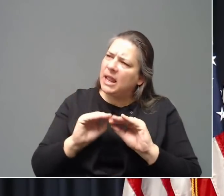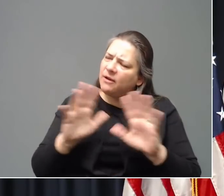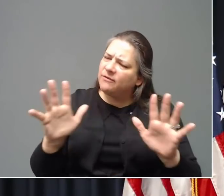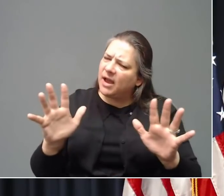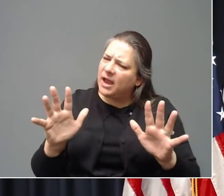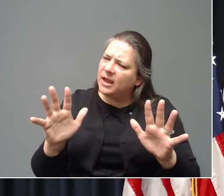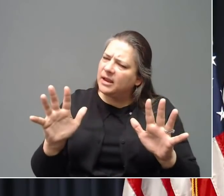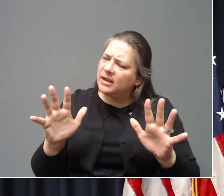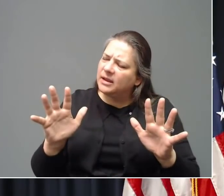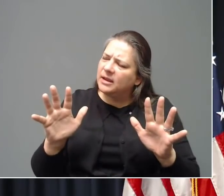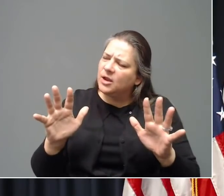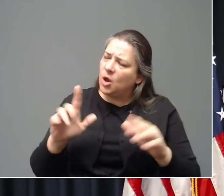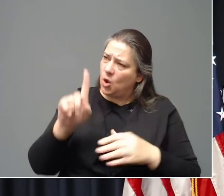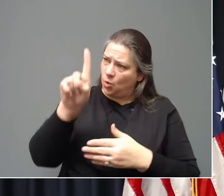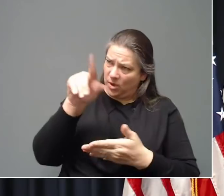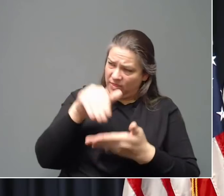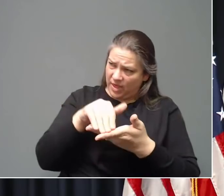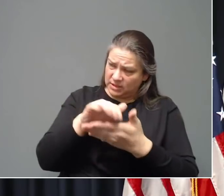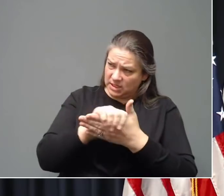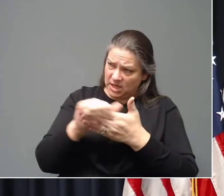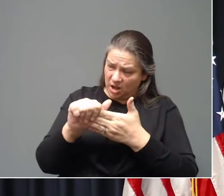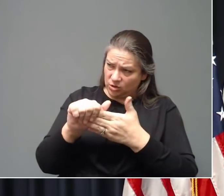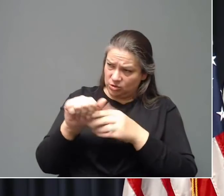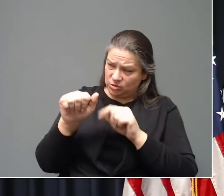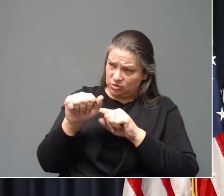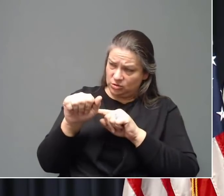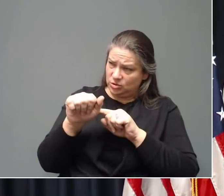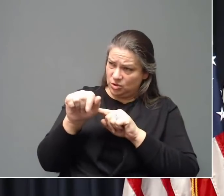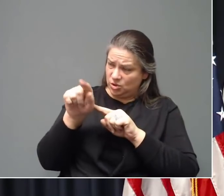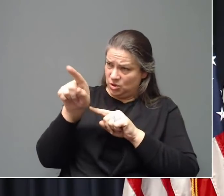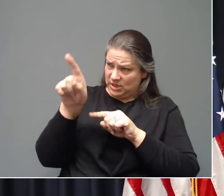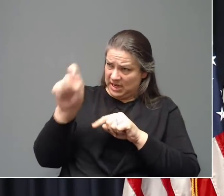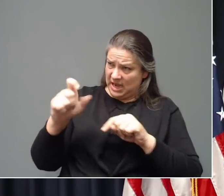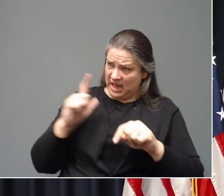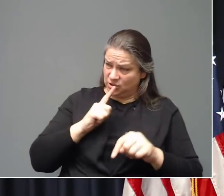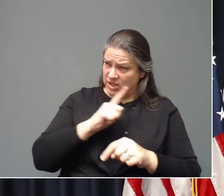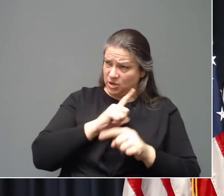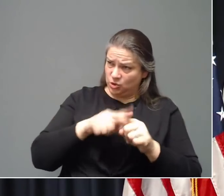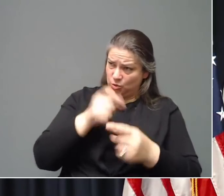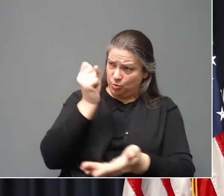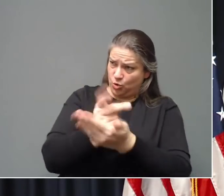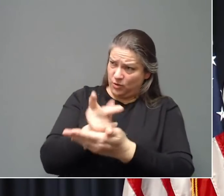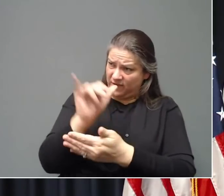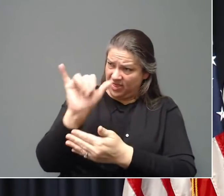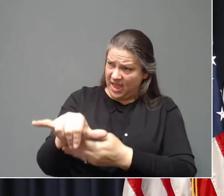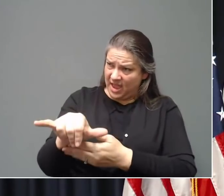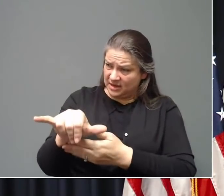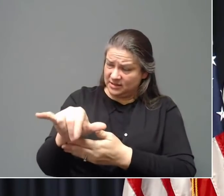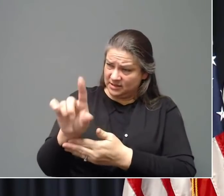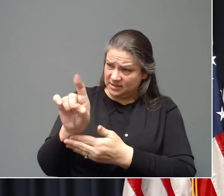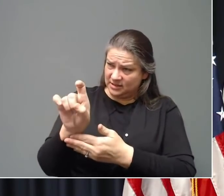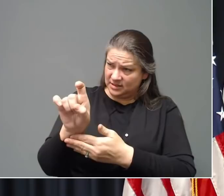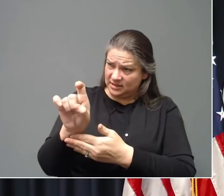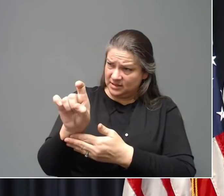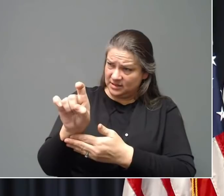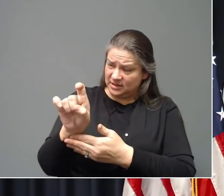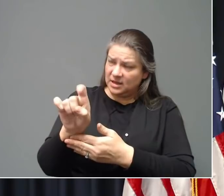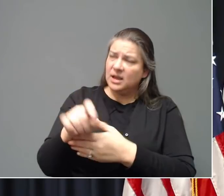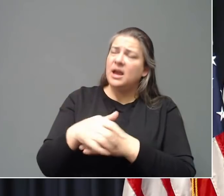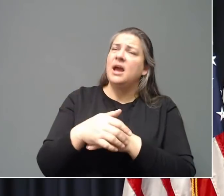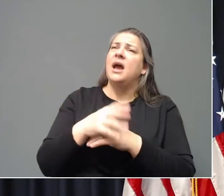the $1,000, that doesn't need legislative approval, correct? And on top of